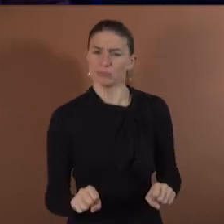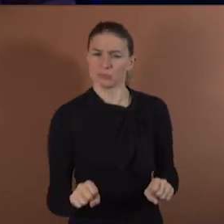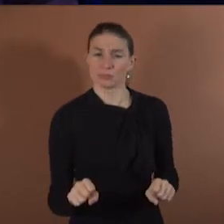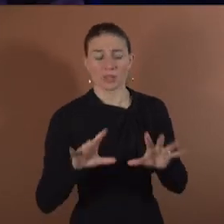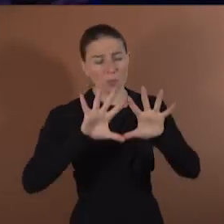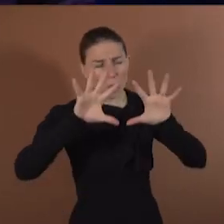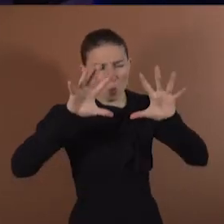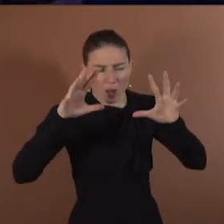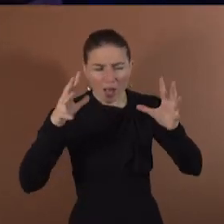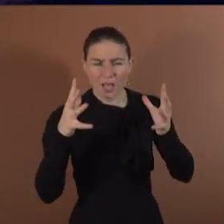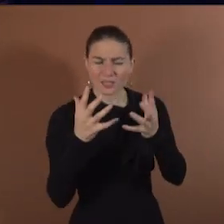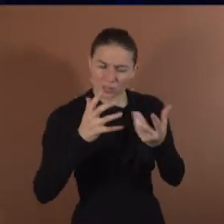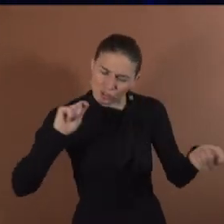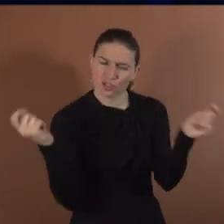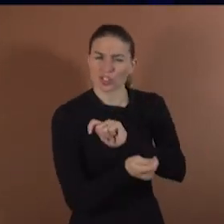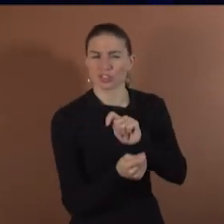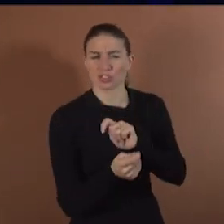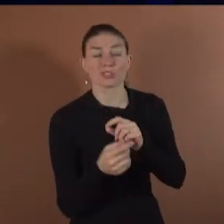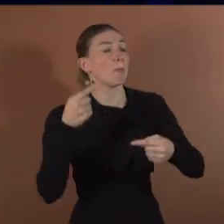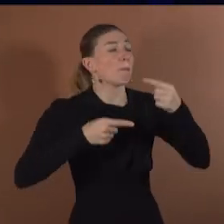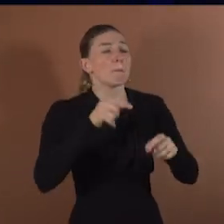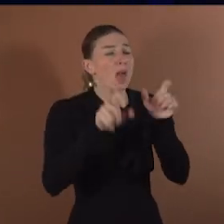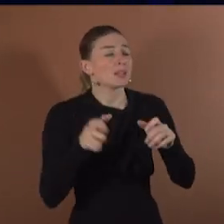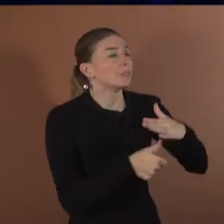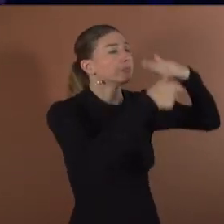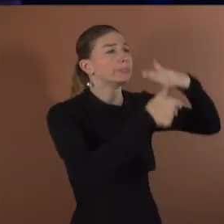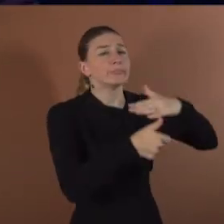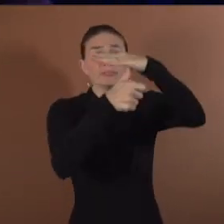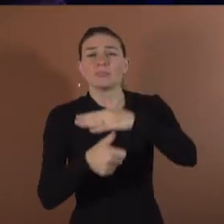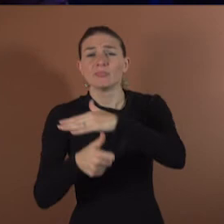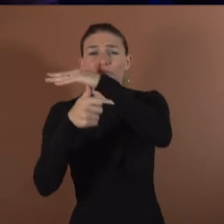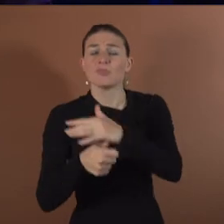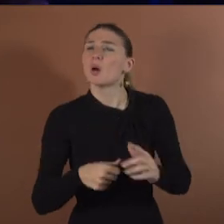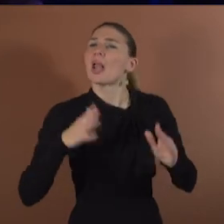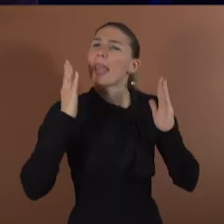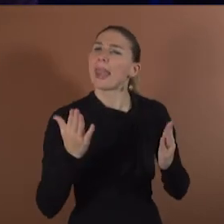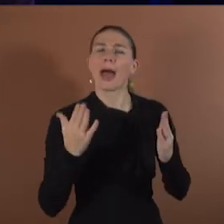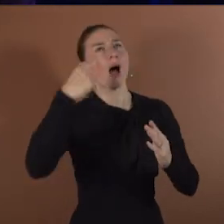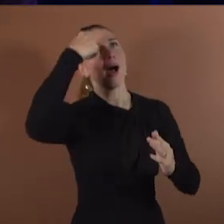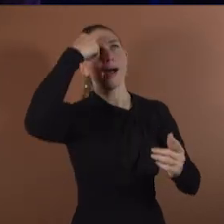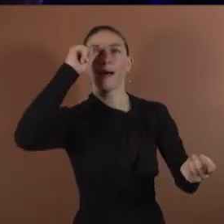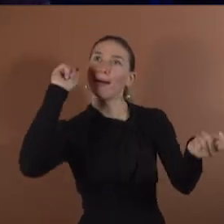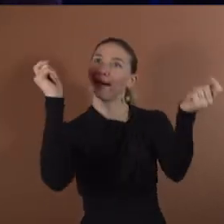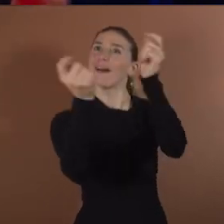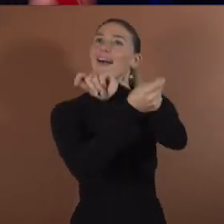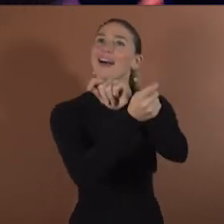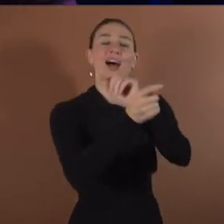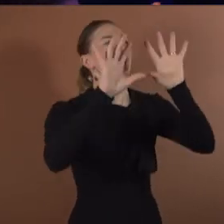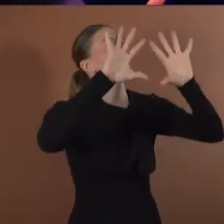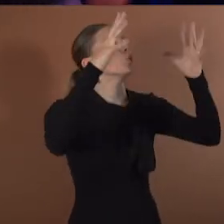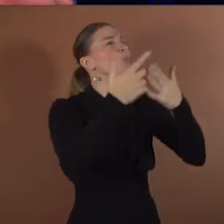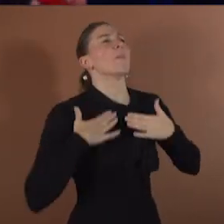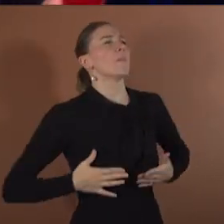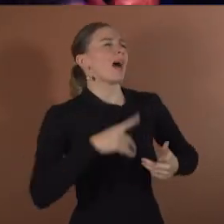change. I don't mean, of course, that every politician in the world will think that the rest of humanity is more important than his or her citizens. That wouldn't be